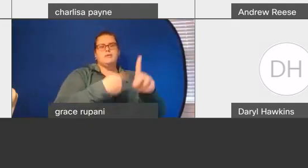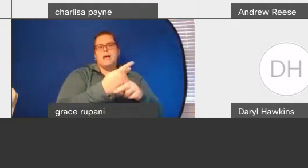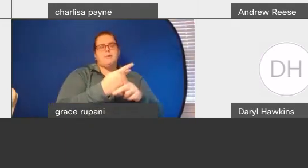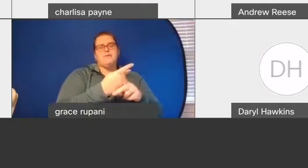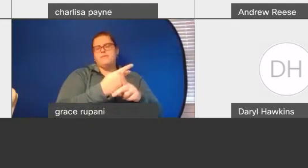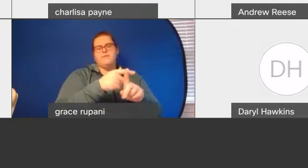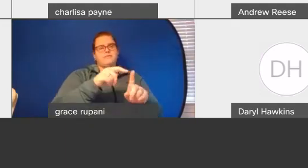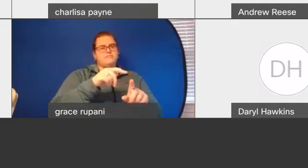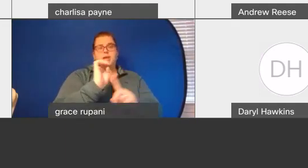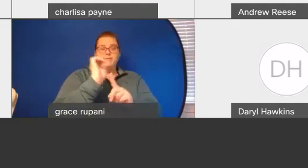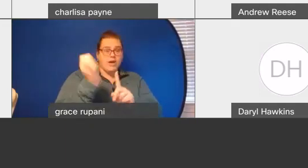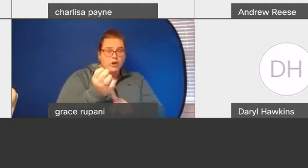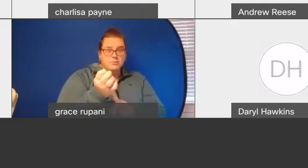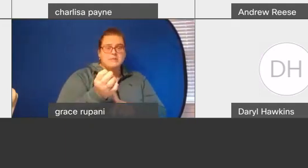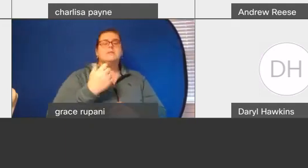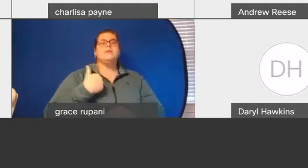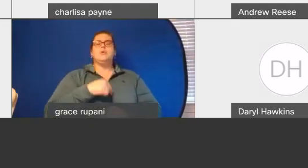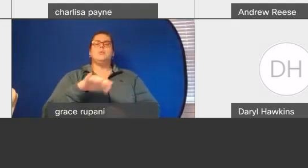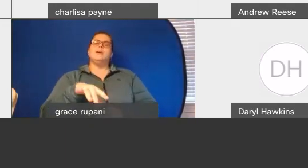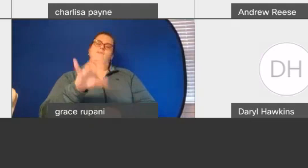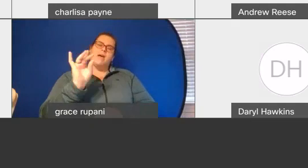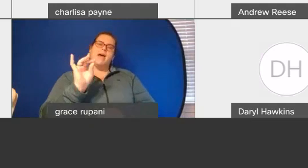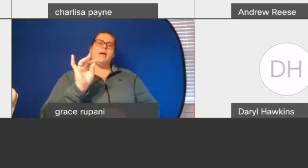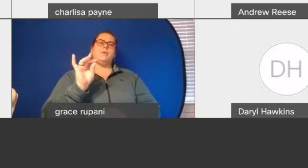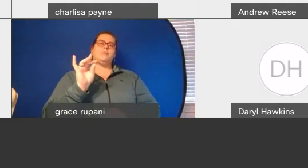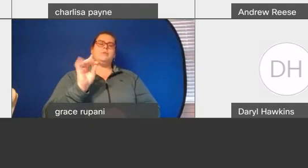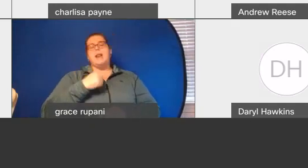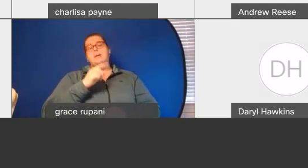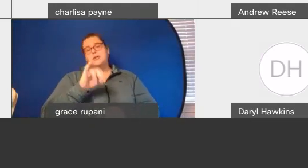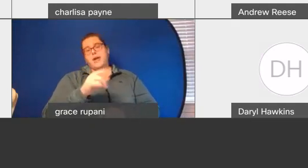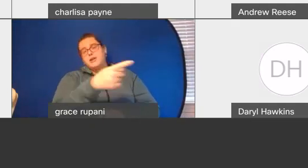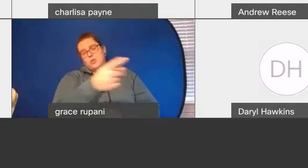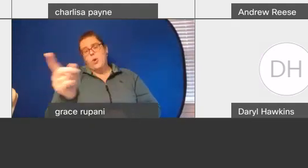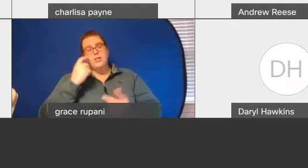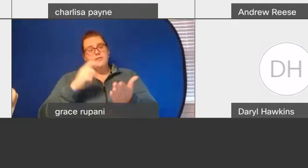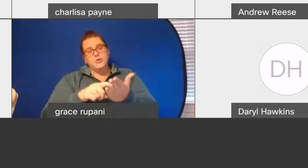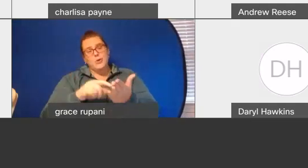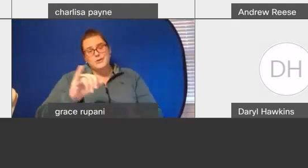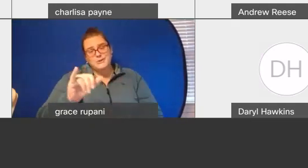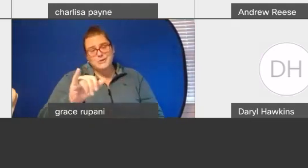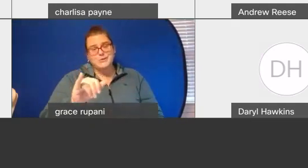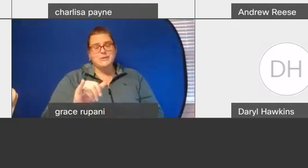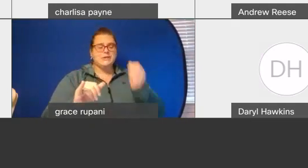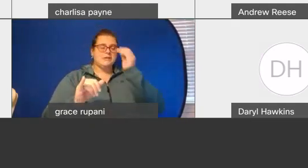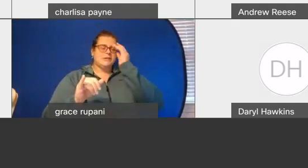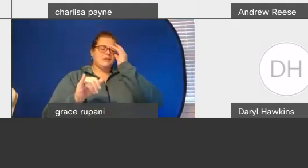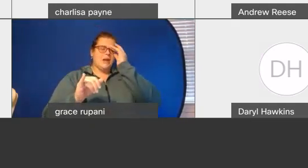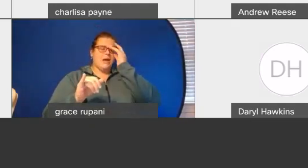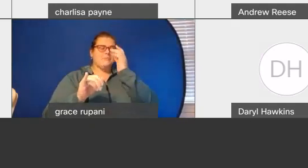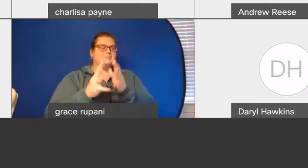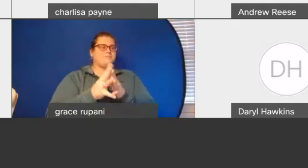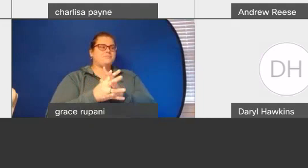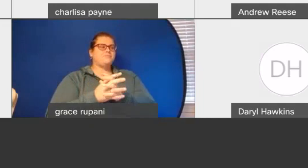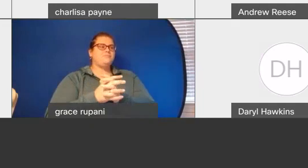settings, is that we find that, and probably you have all found in your experience, that once somebody